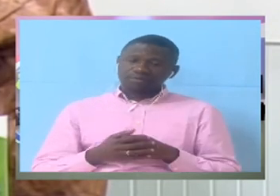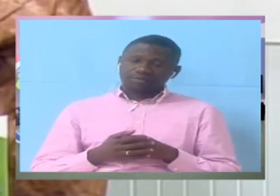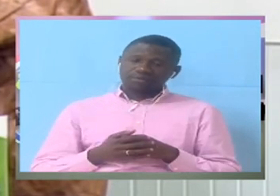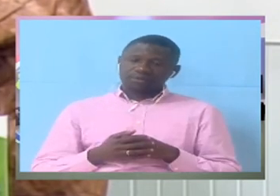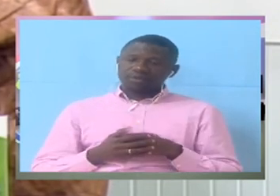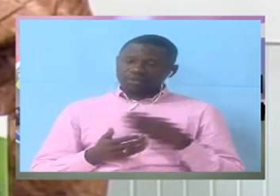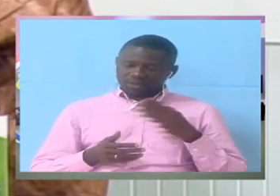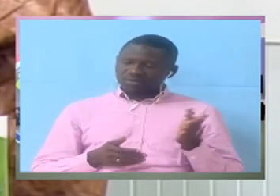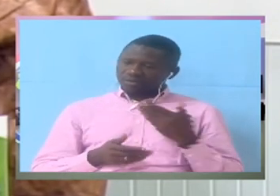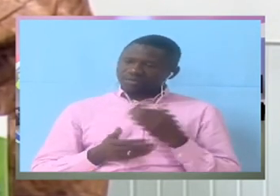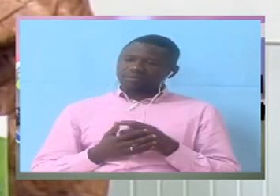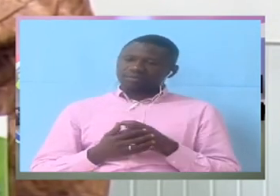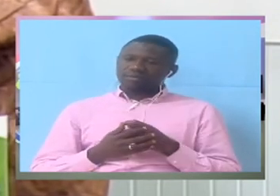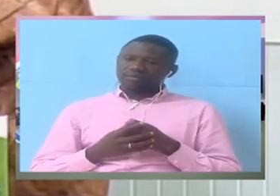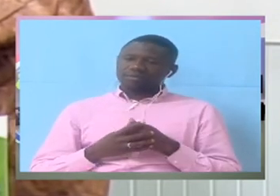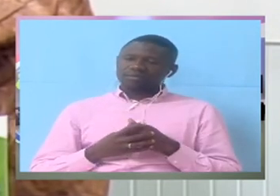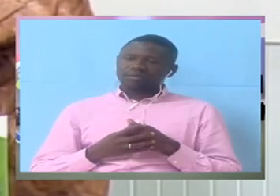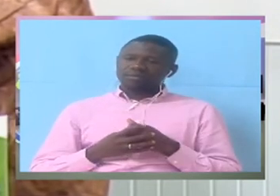bath. I said to them, let's go.